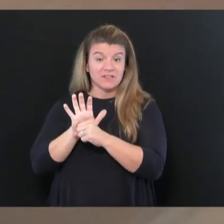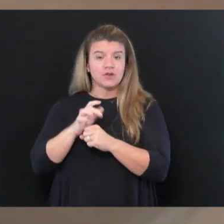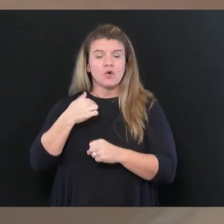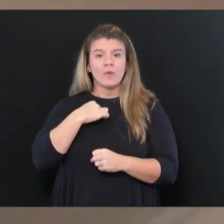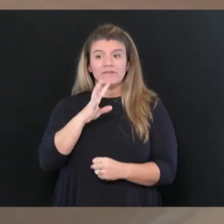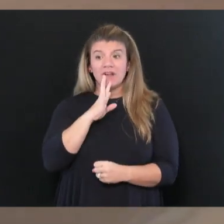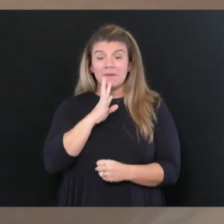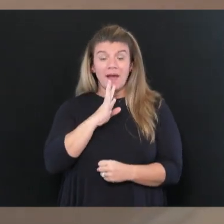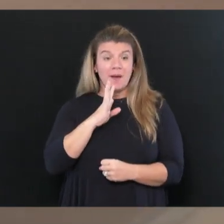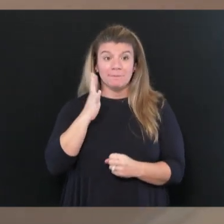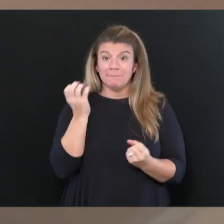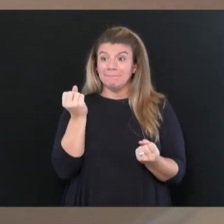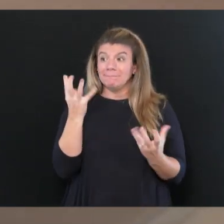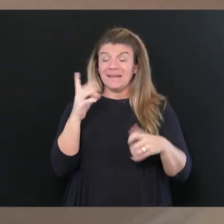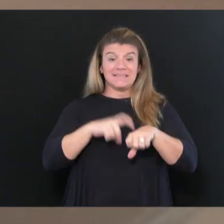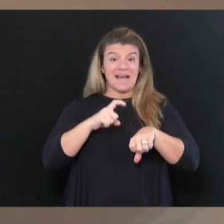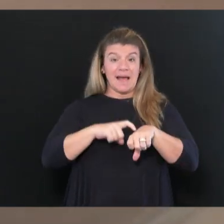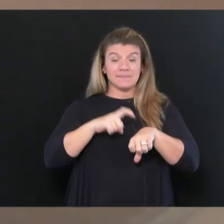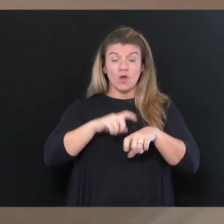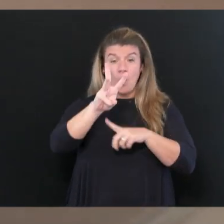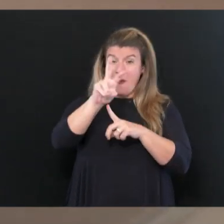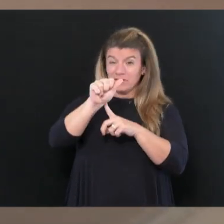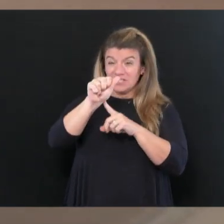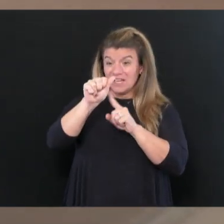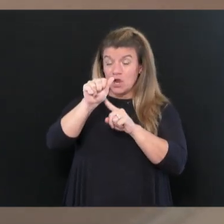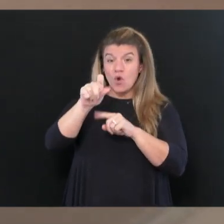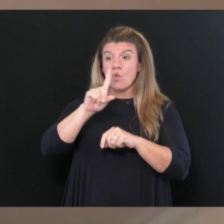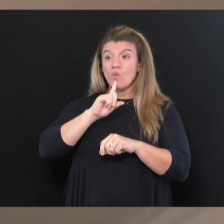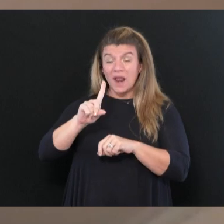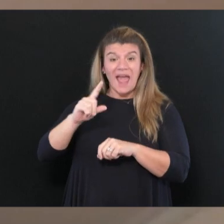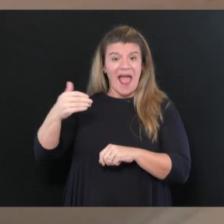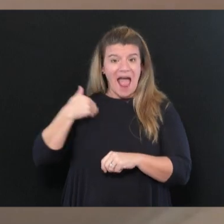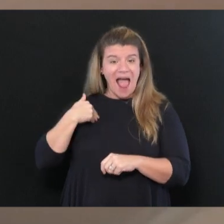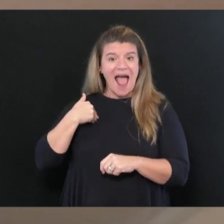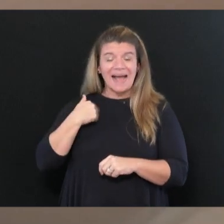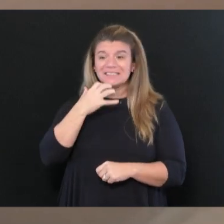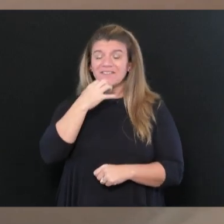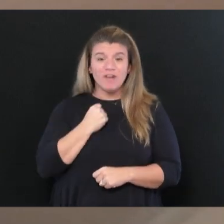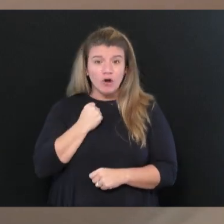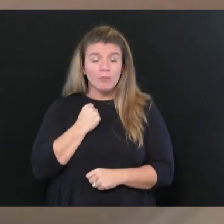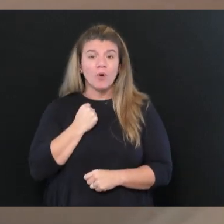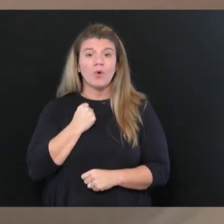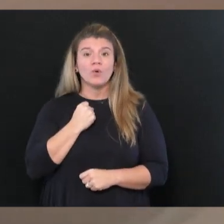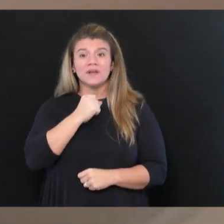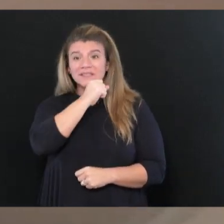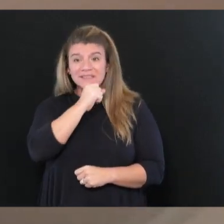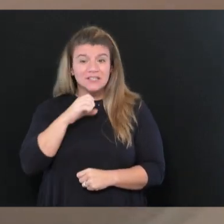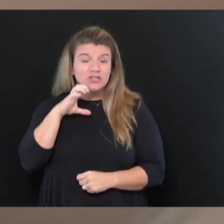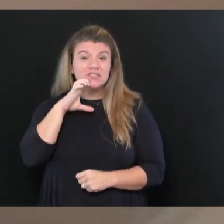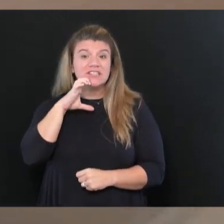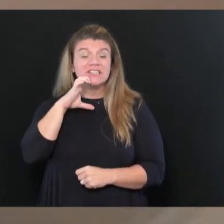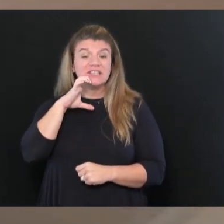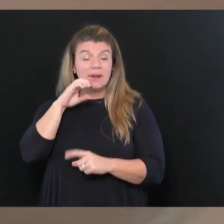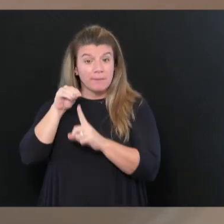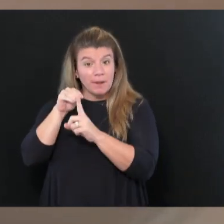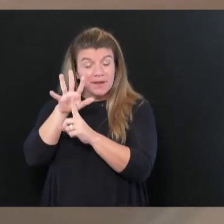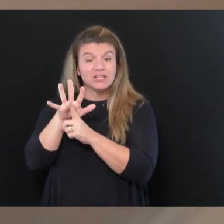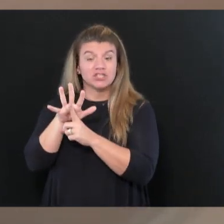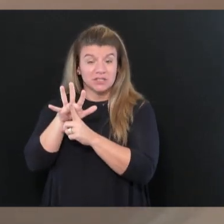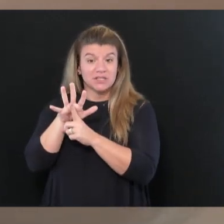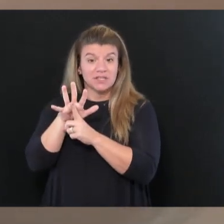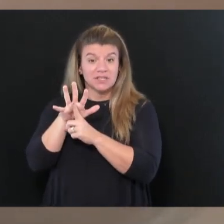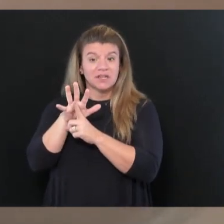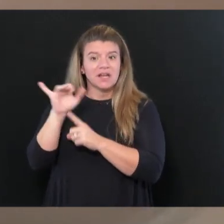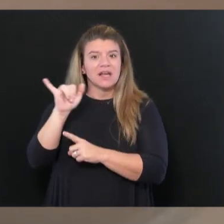about many times, West Virginia has an extremely vulnerable citizenry. And as